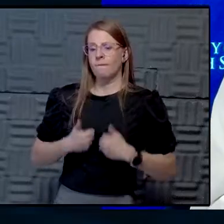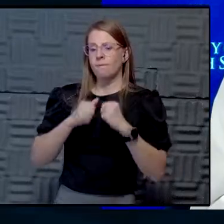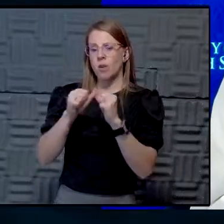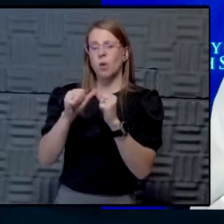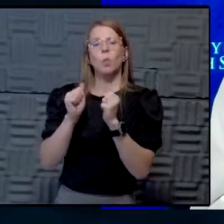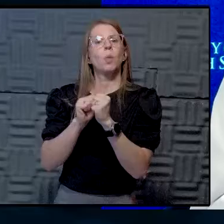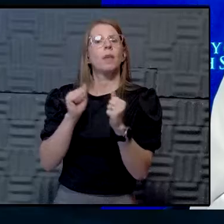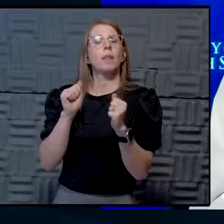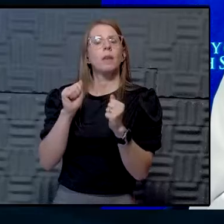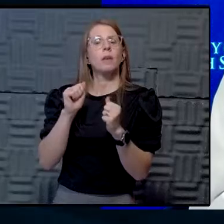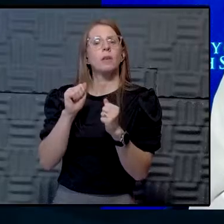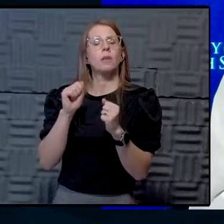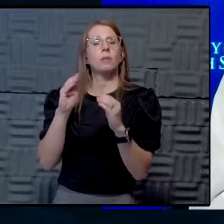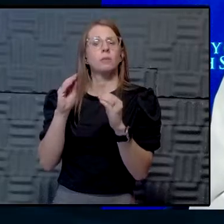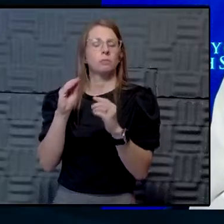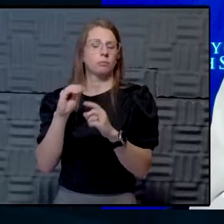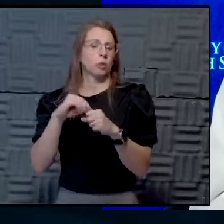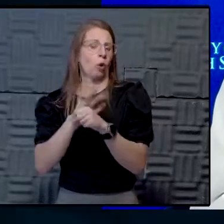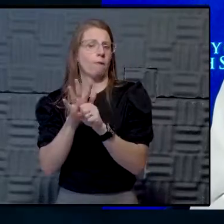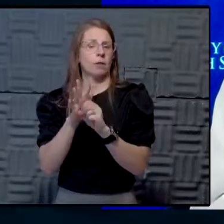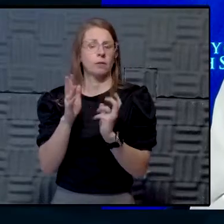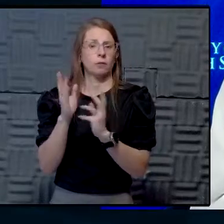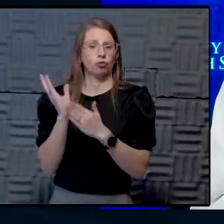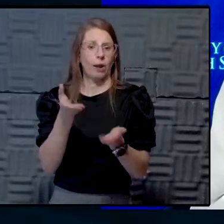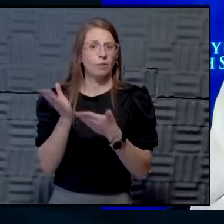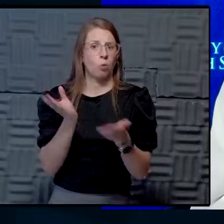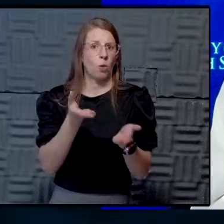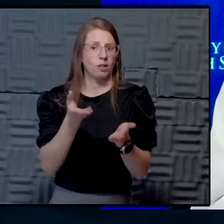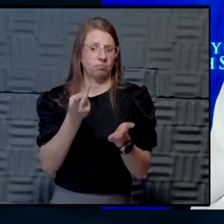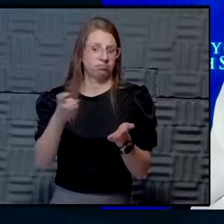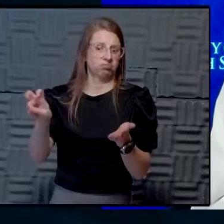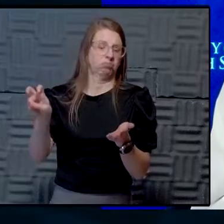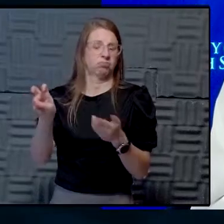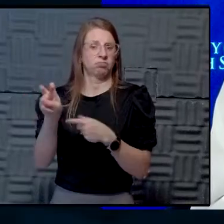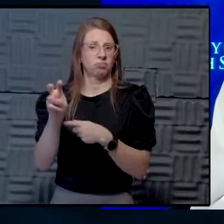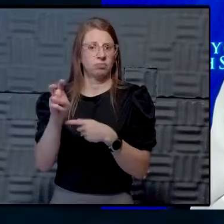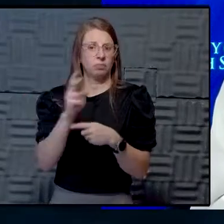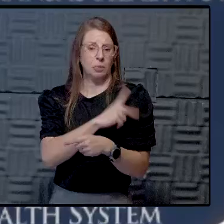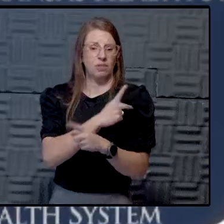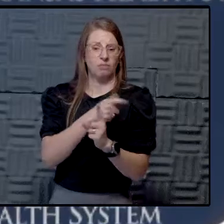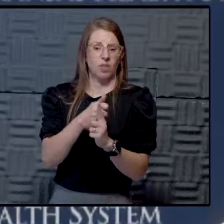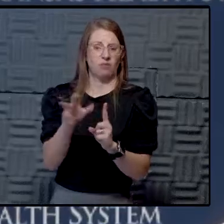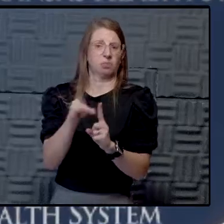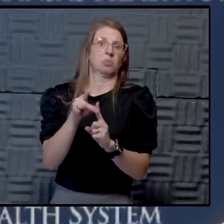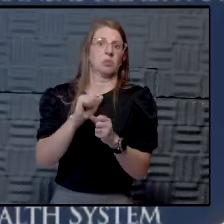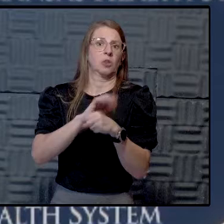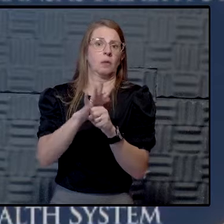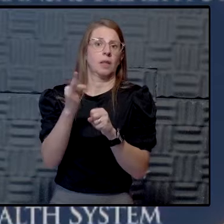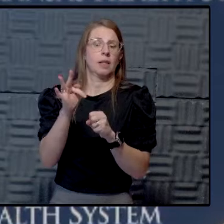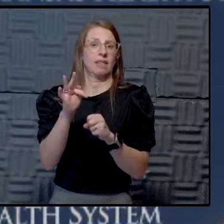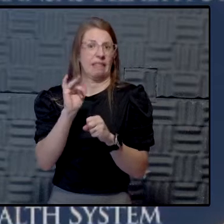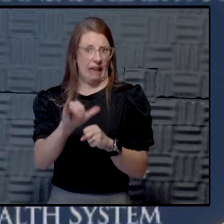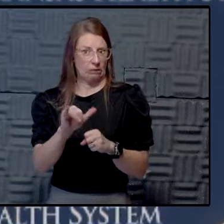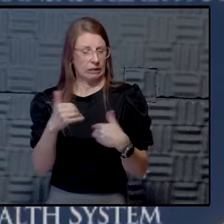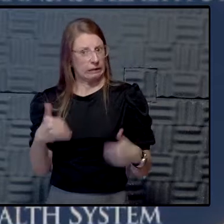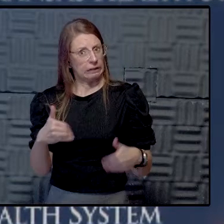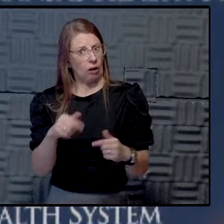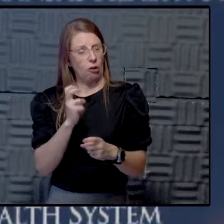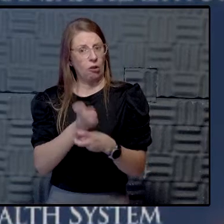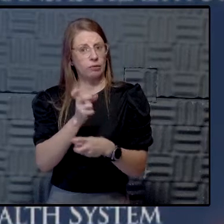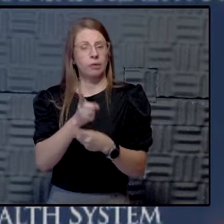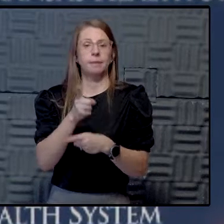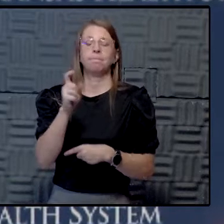just transporting patients with COVID-19, man, that was a trick, right? Yeah, absolutely. You know, one of